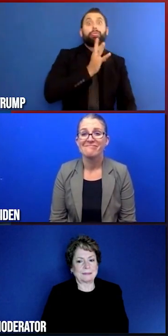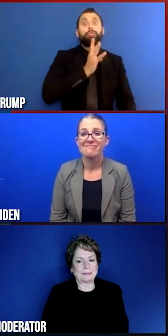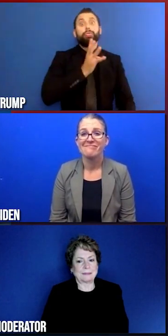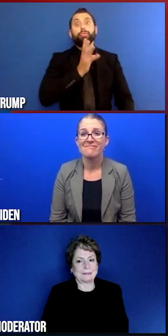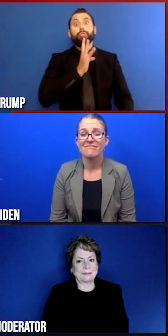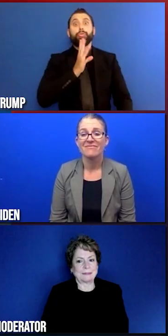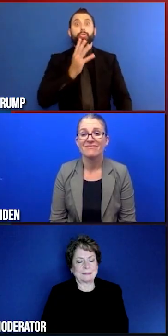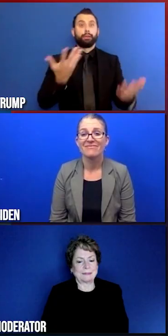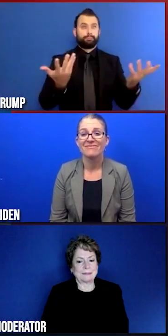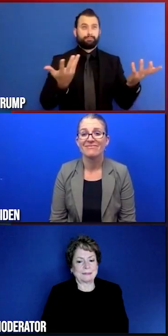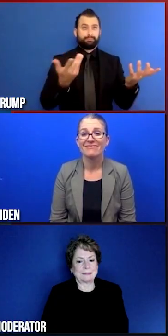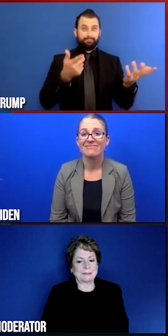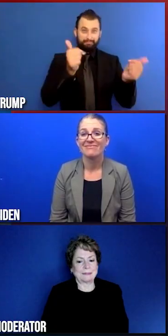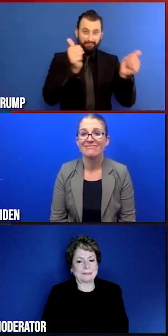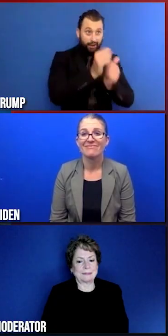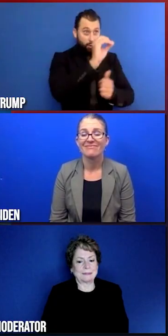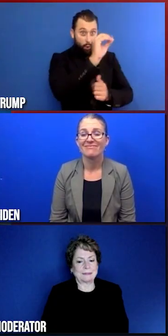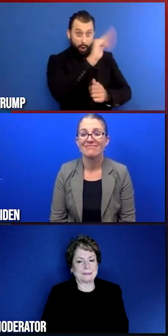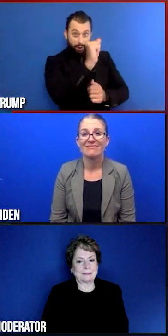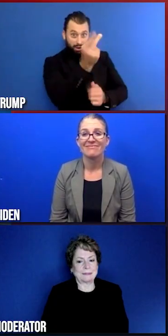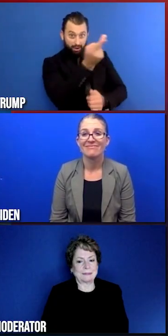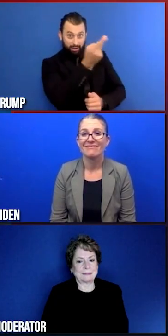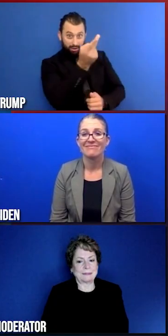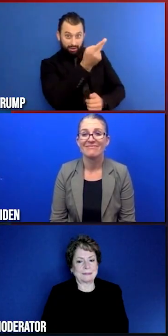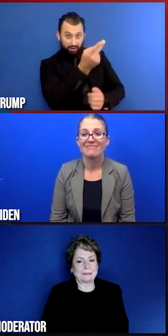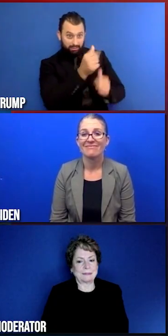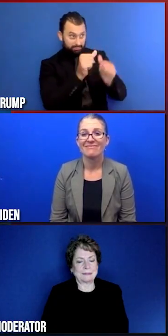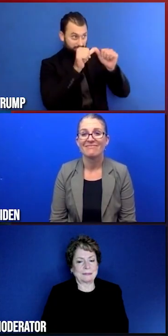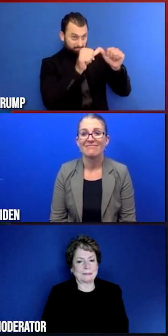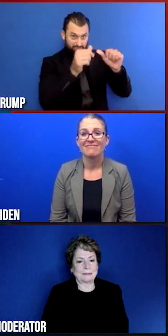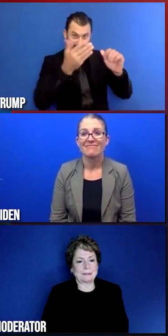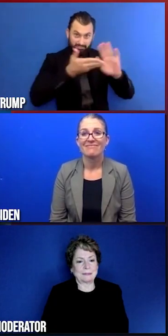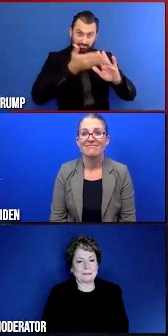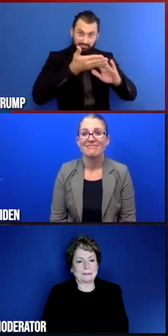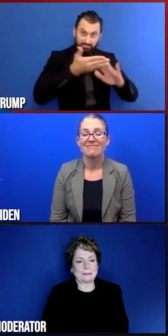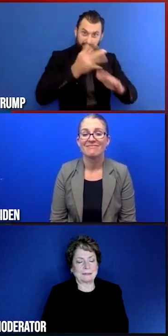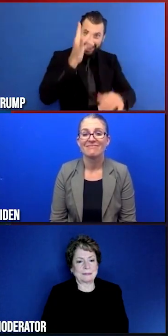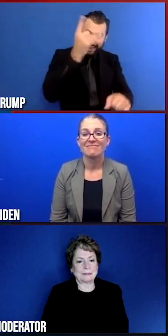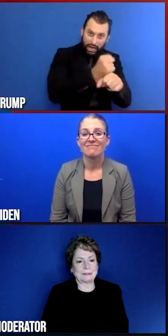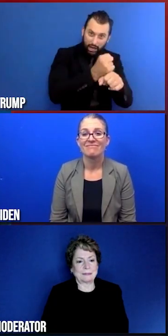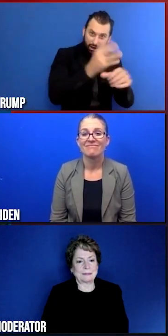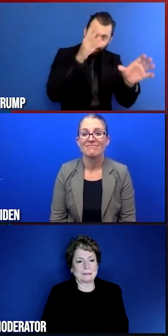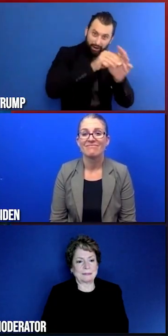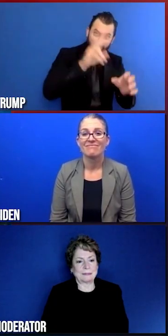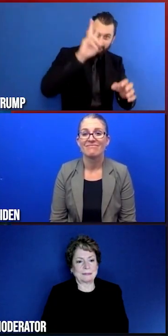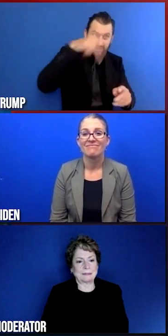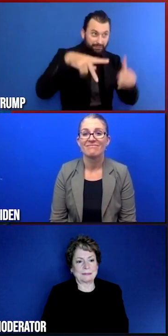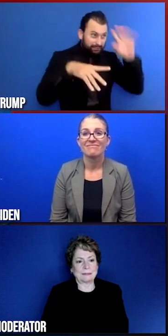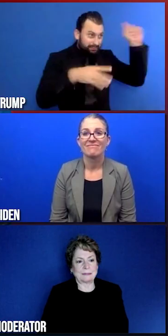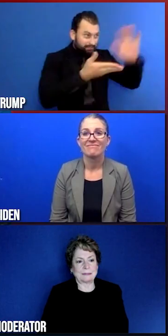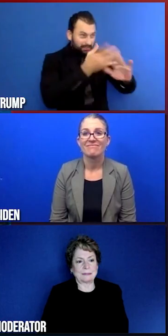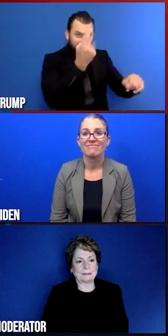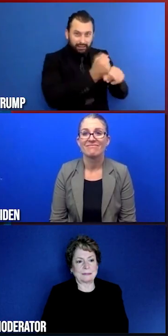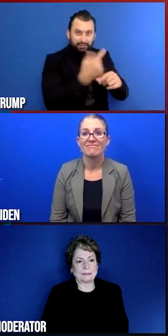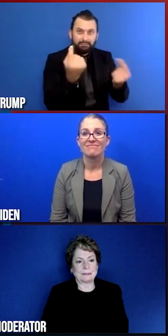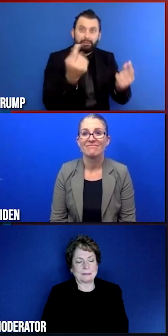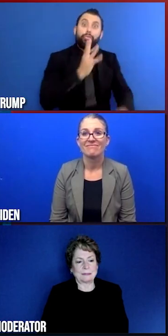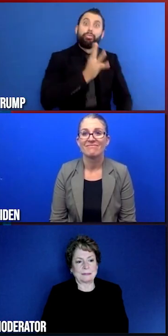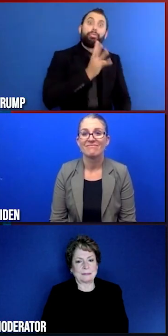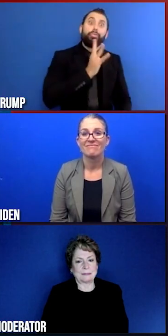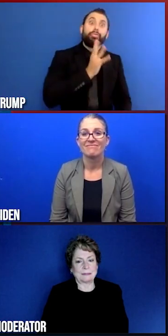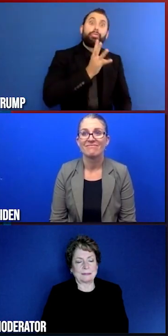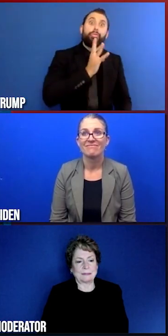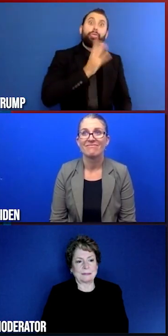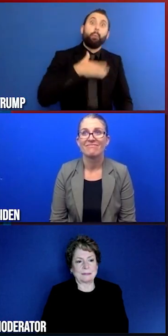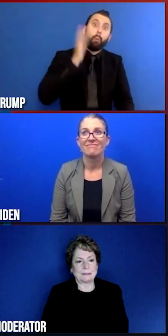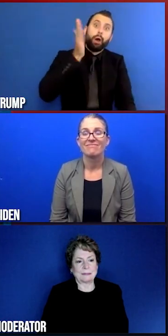president, your leader, for 8 years. Why didn't you get it done? You had 8 years to get it done. Now you're saying you're going to get it done because you're all talk